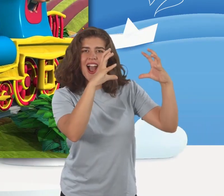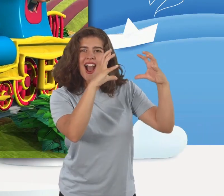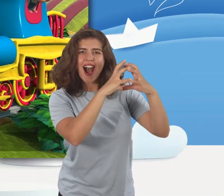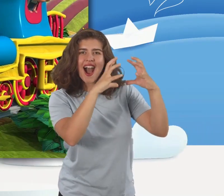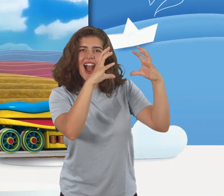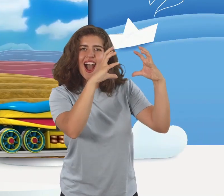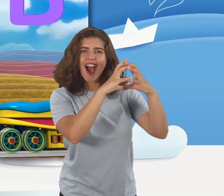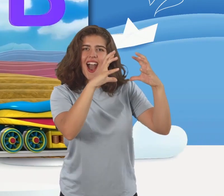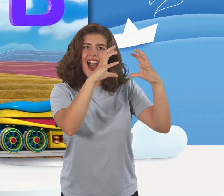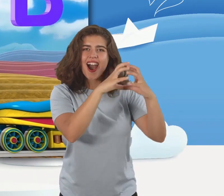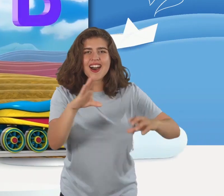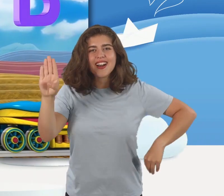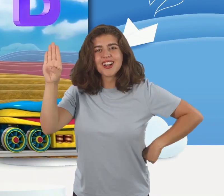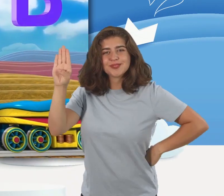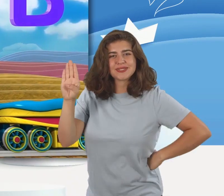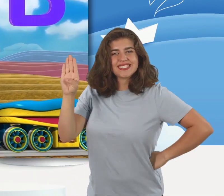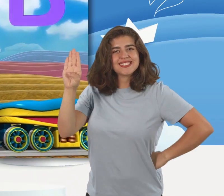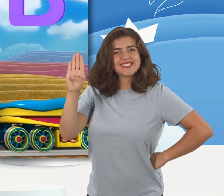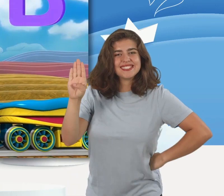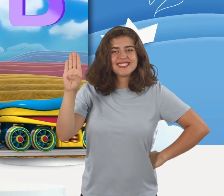B is for ball,